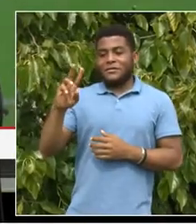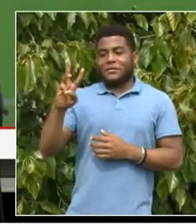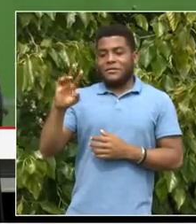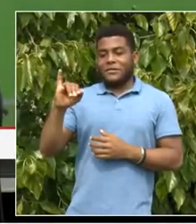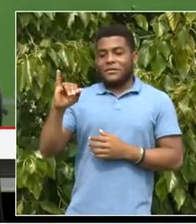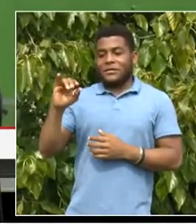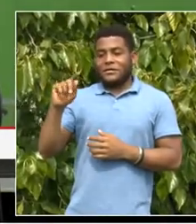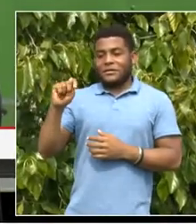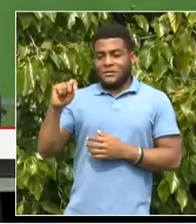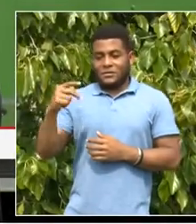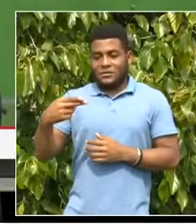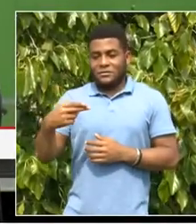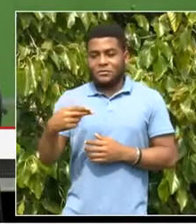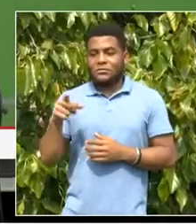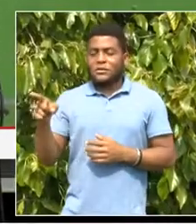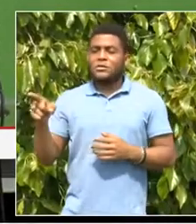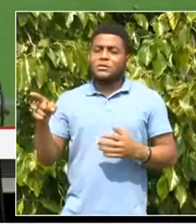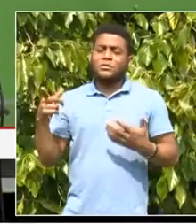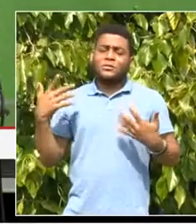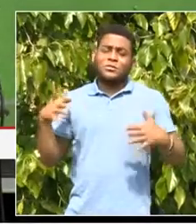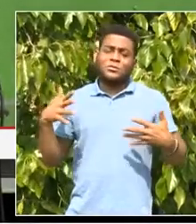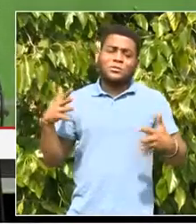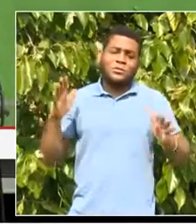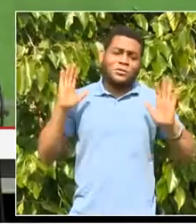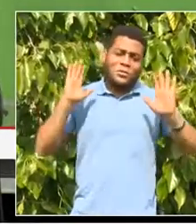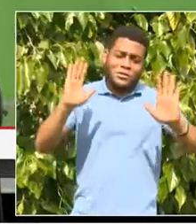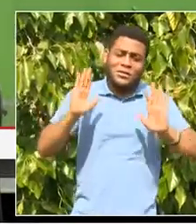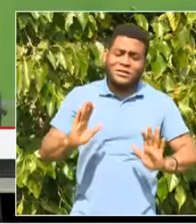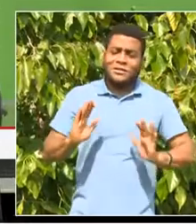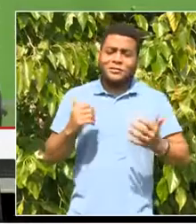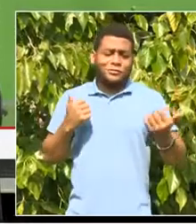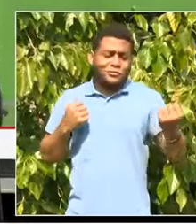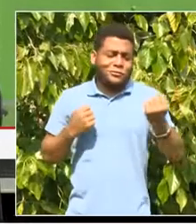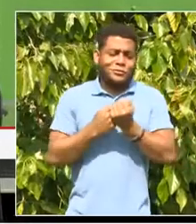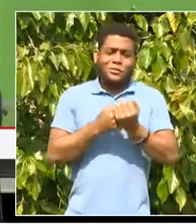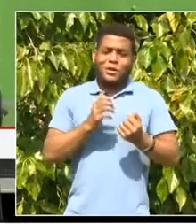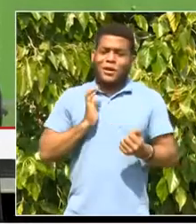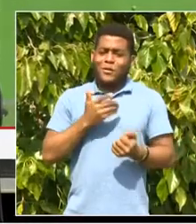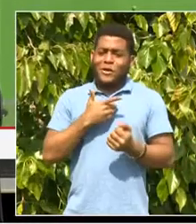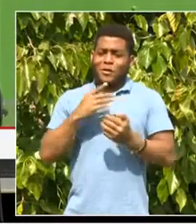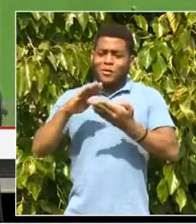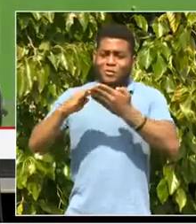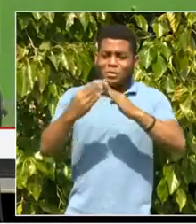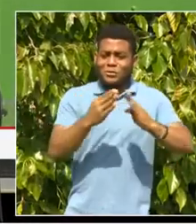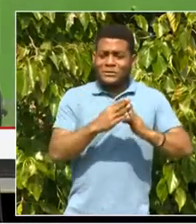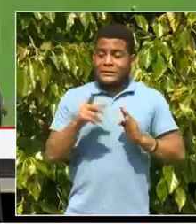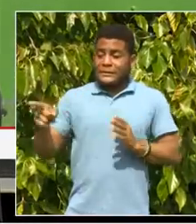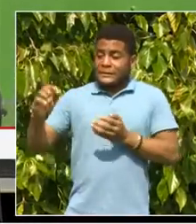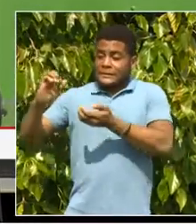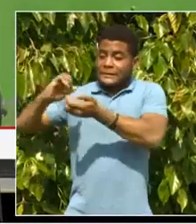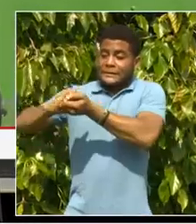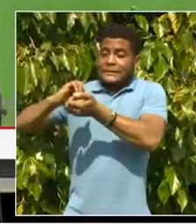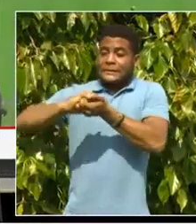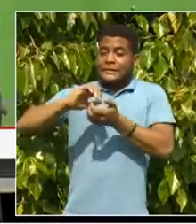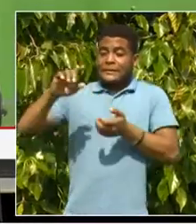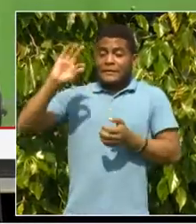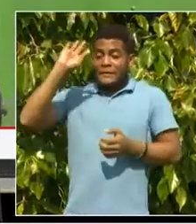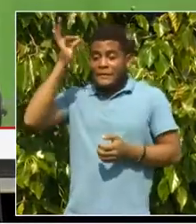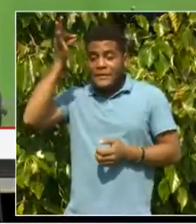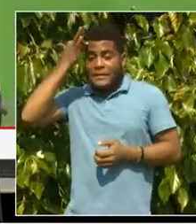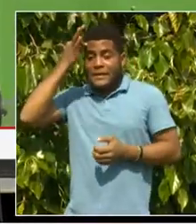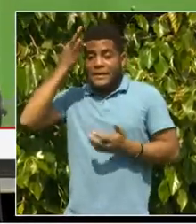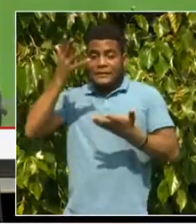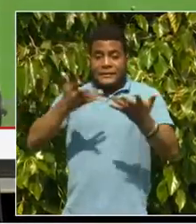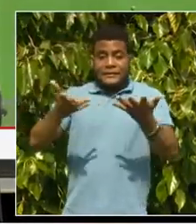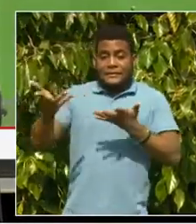advocate for our community. She works seamlessly with our federal partners to be a great voice for us in the District of